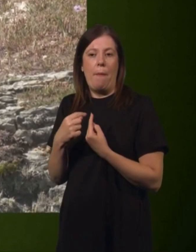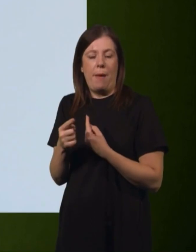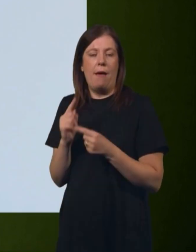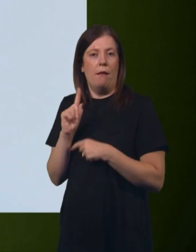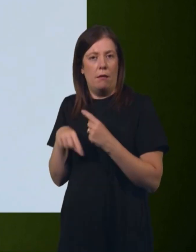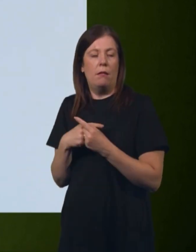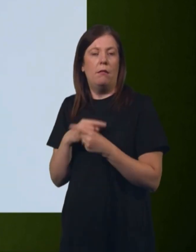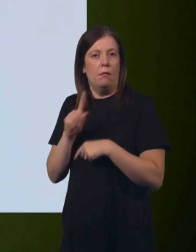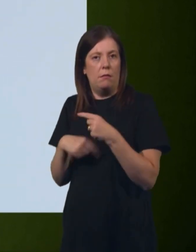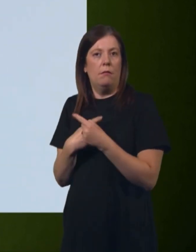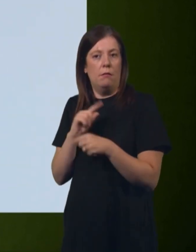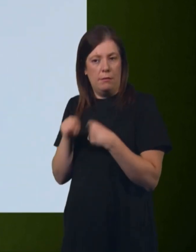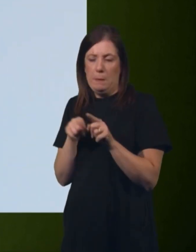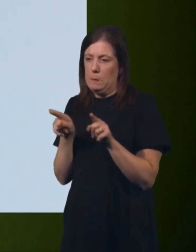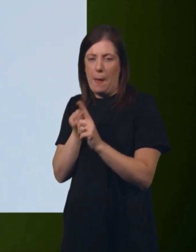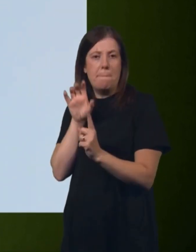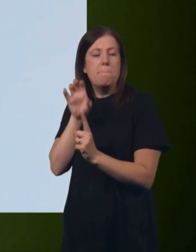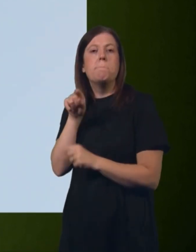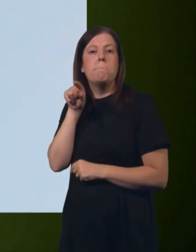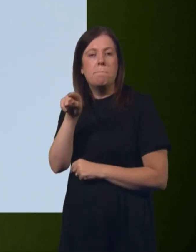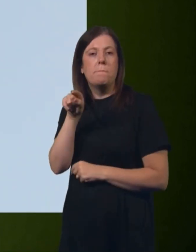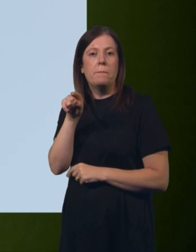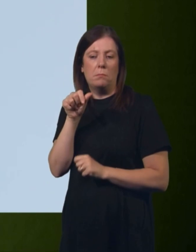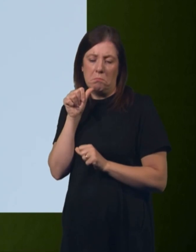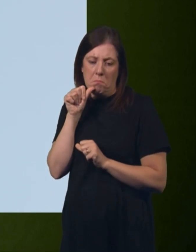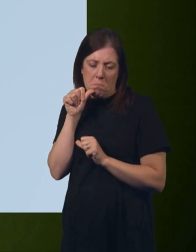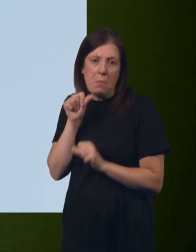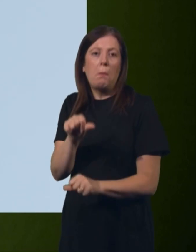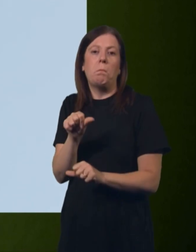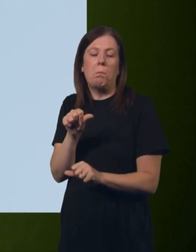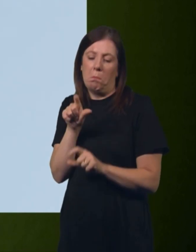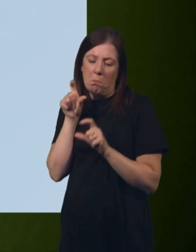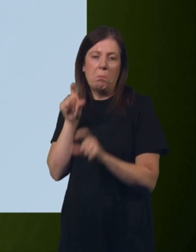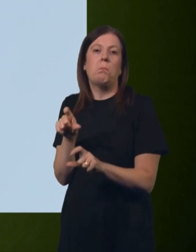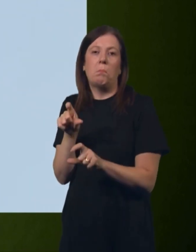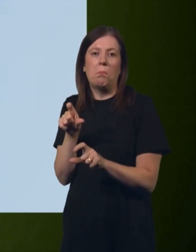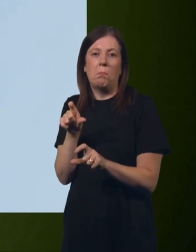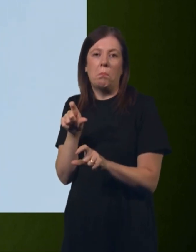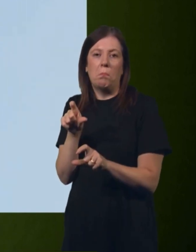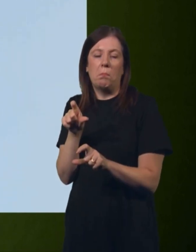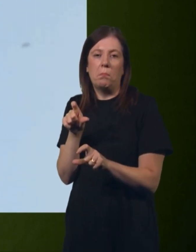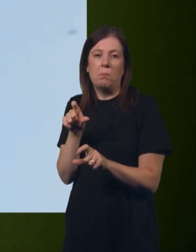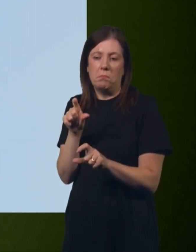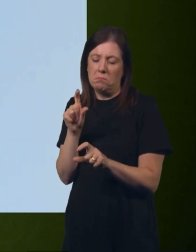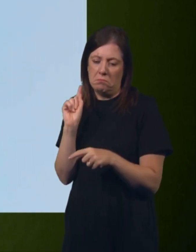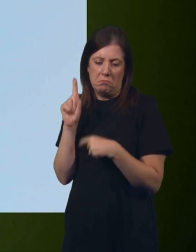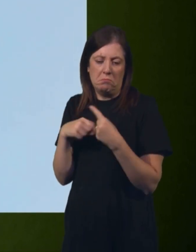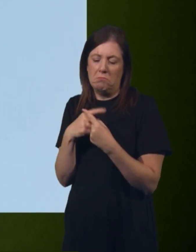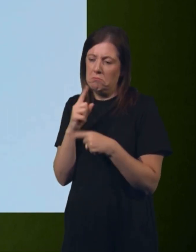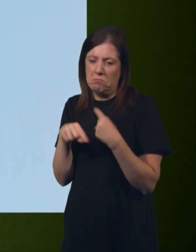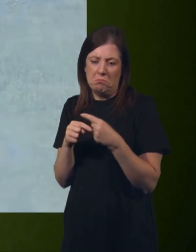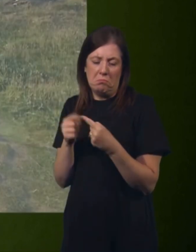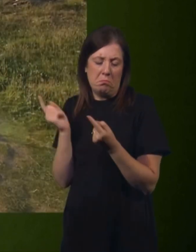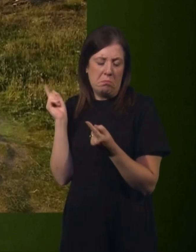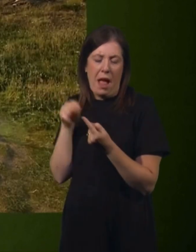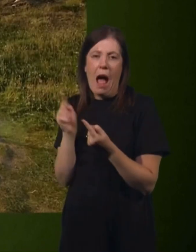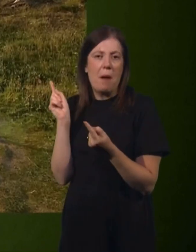nesting site year on year. So they're very faithful to the nest sites that they establish and will return to the same